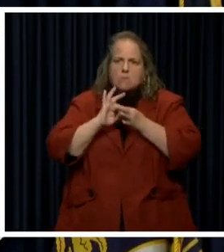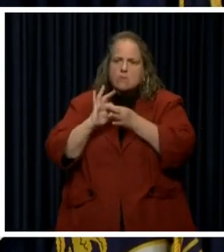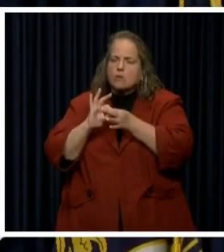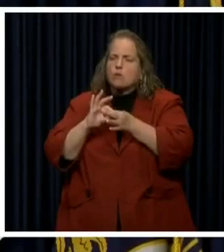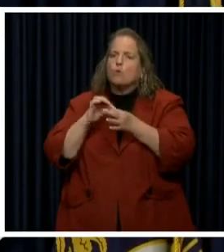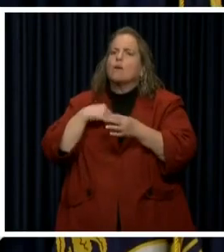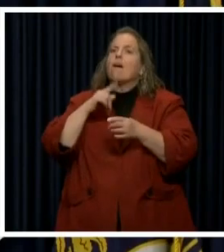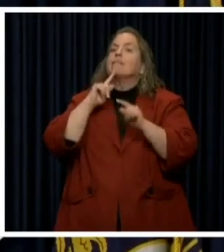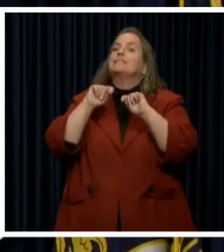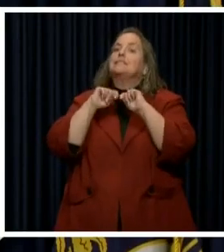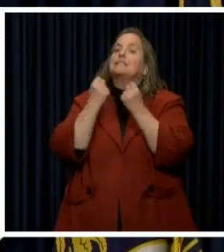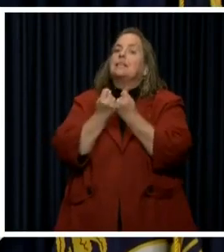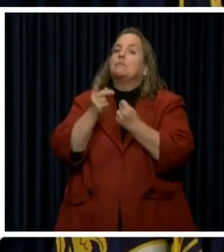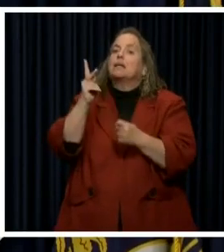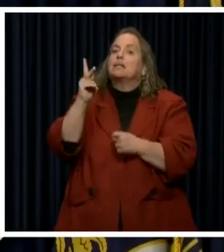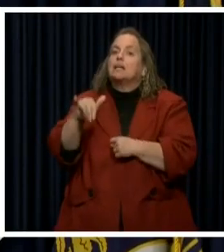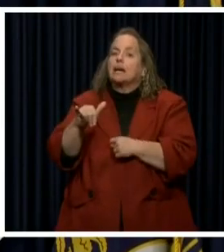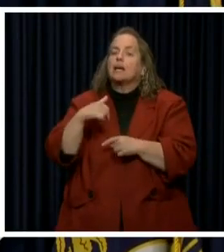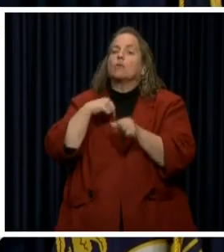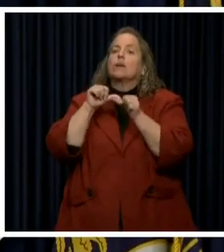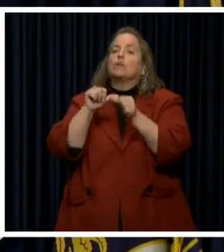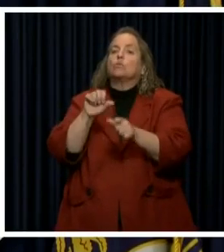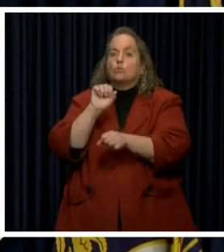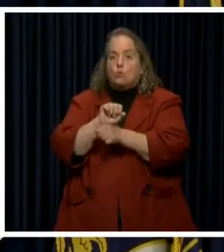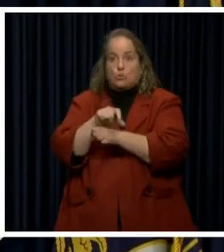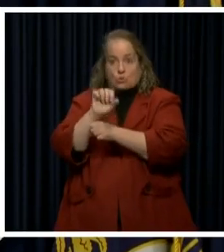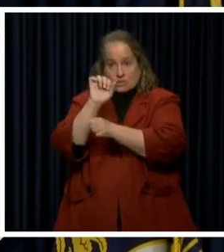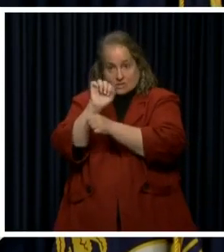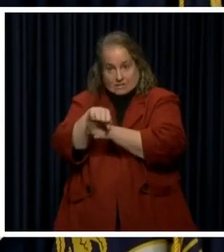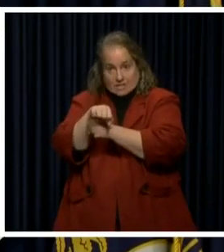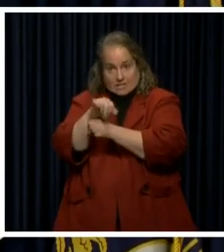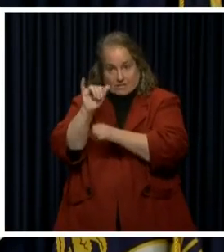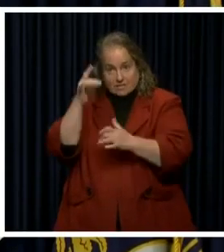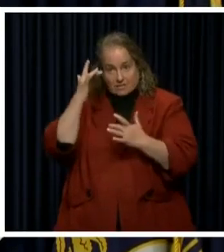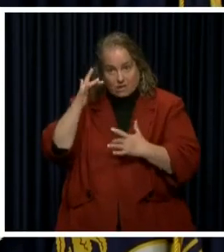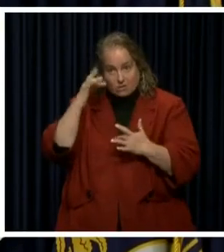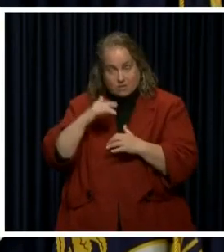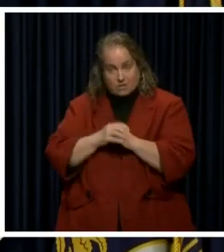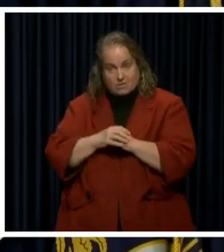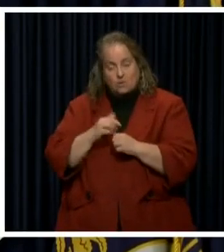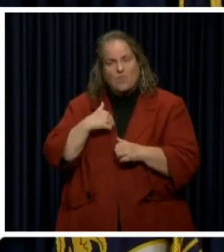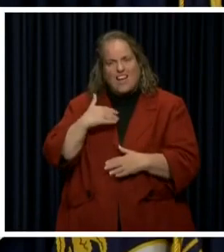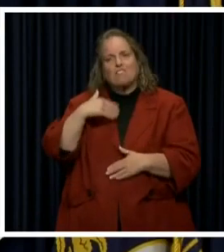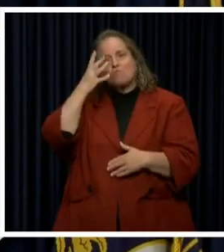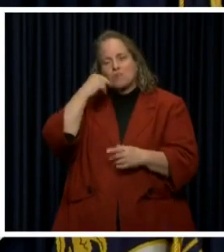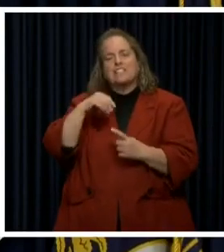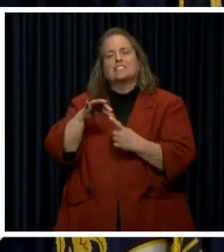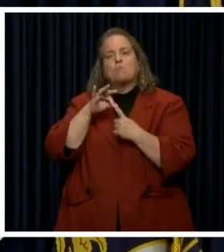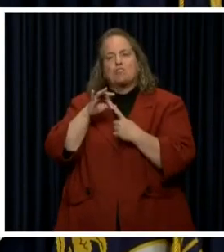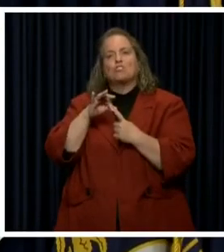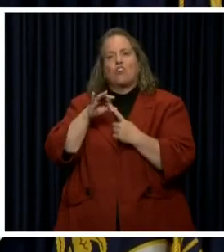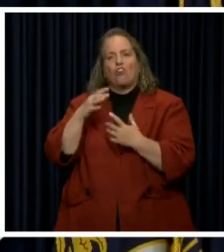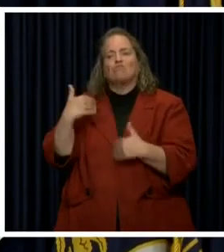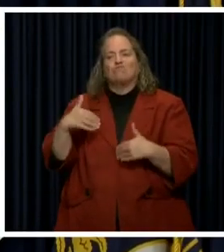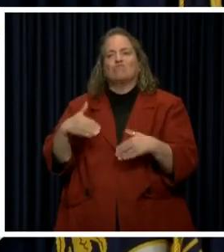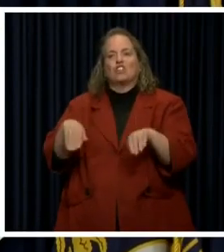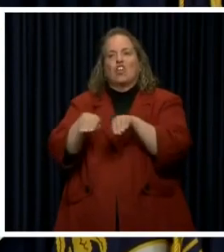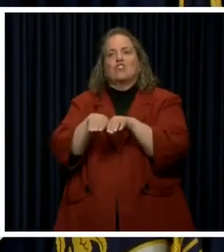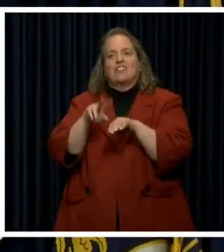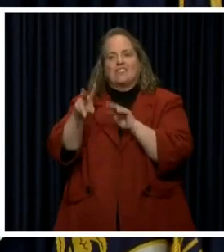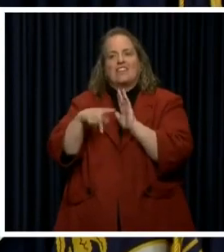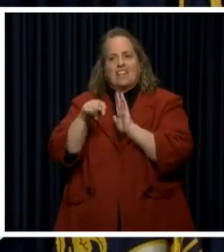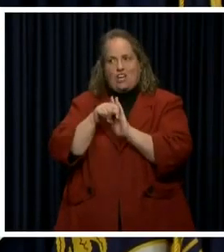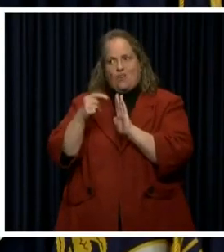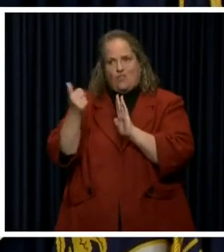Team Kentucky. And we got to continue to work to defeat this virus. We have a pretty special closing video for